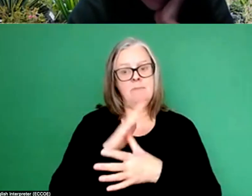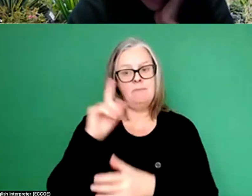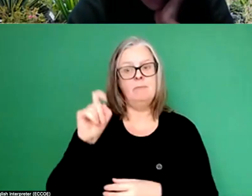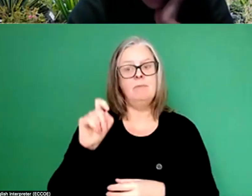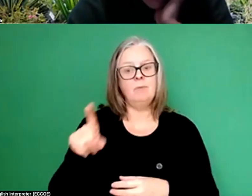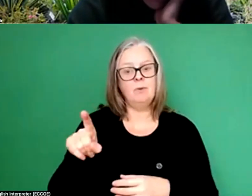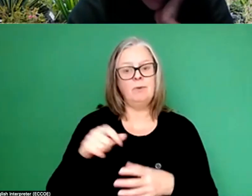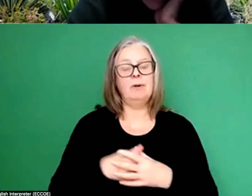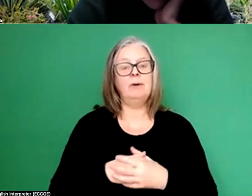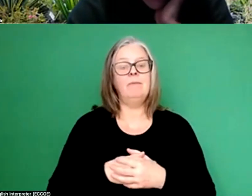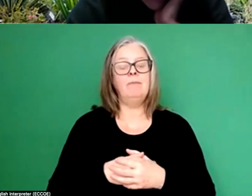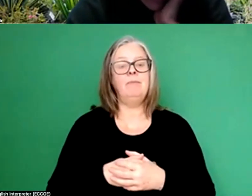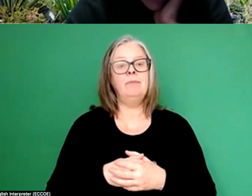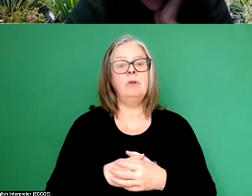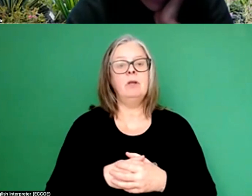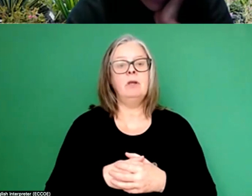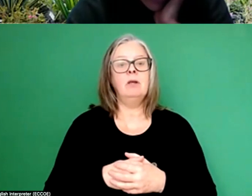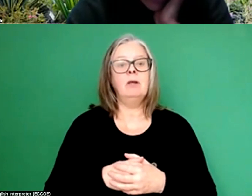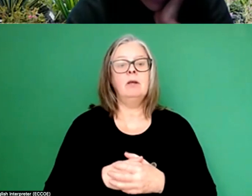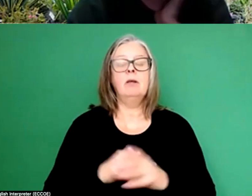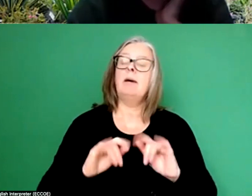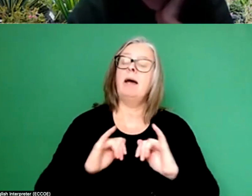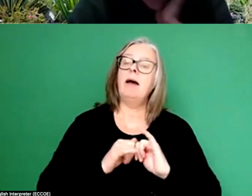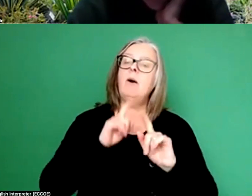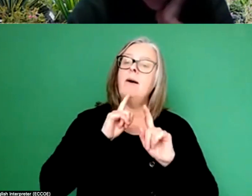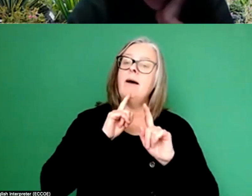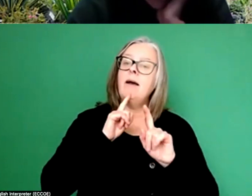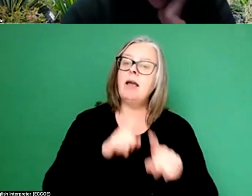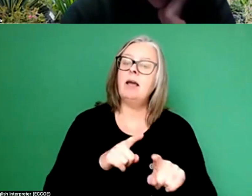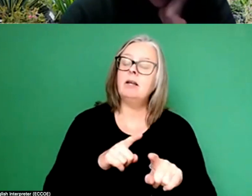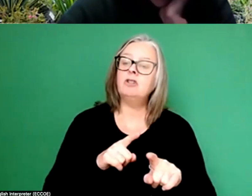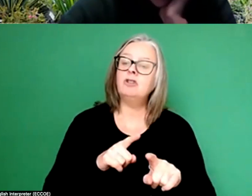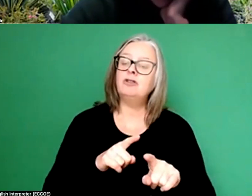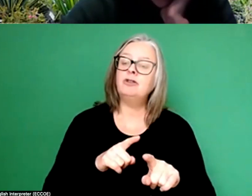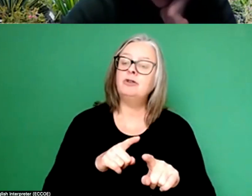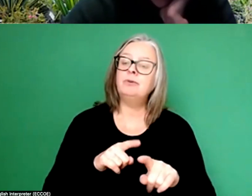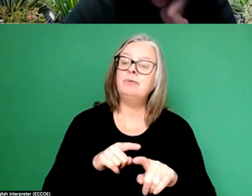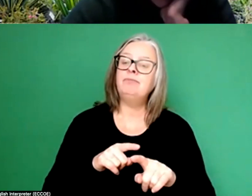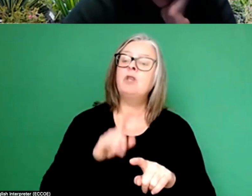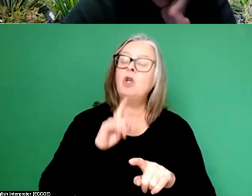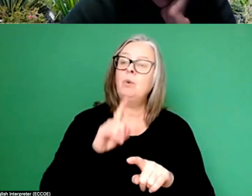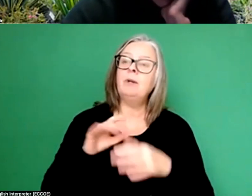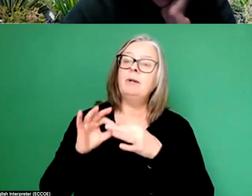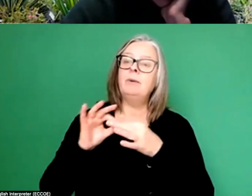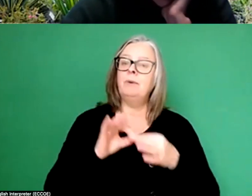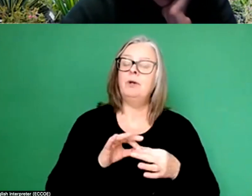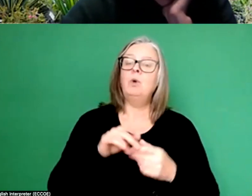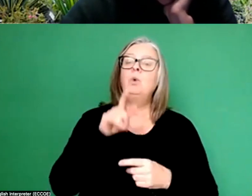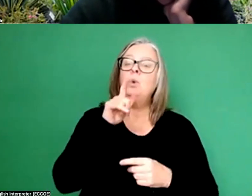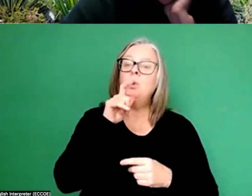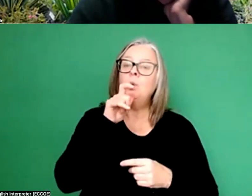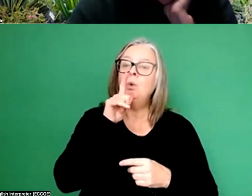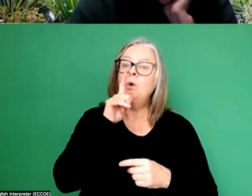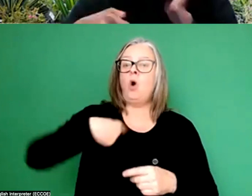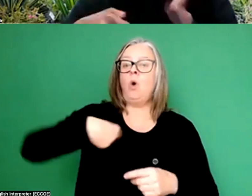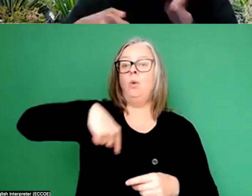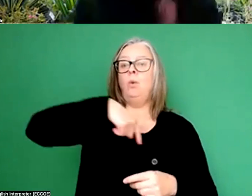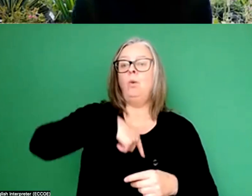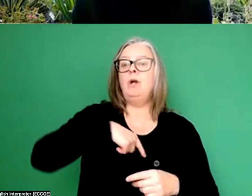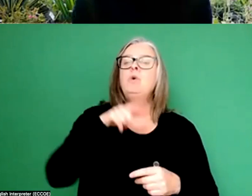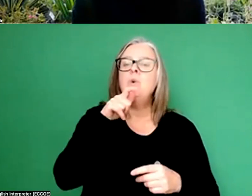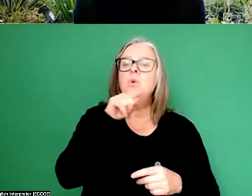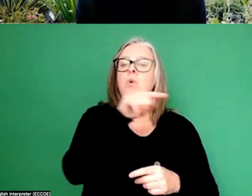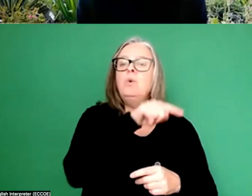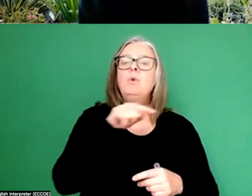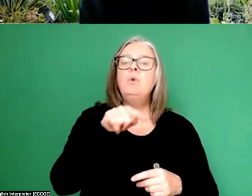how you answer that question is shaped by the, who the we is and who,